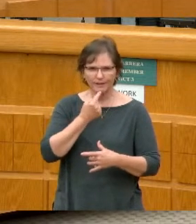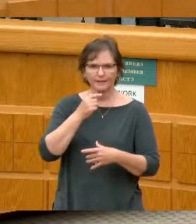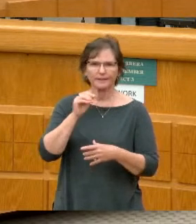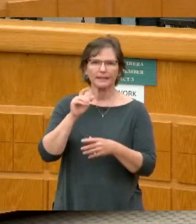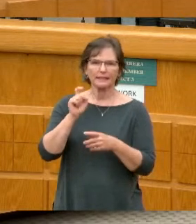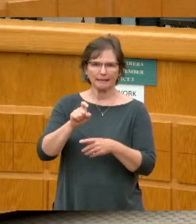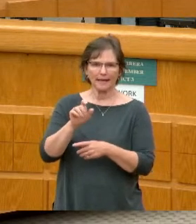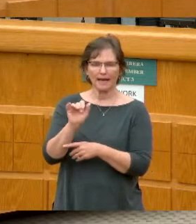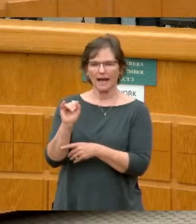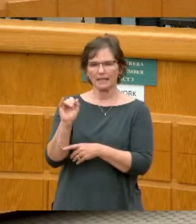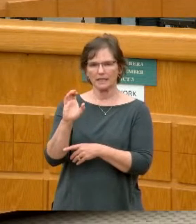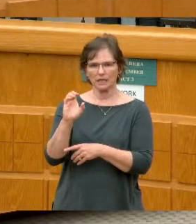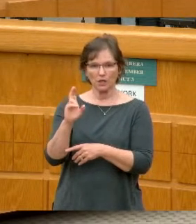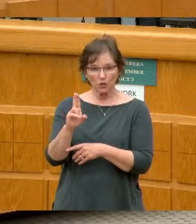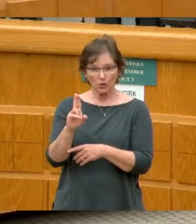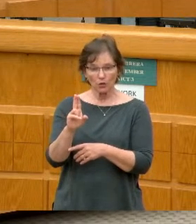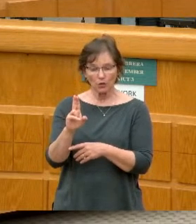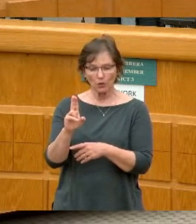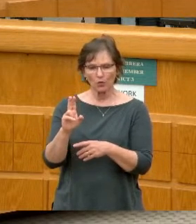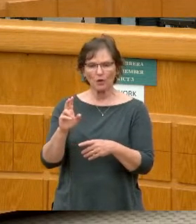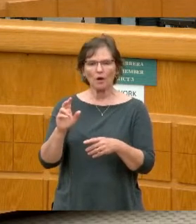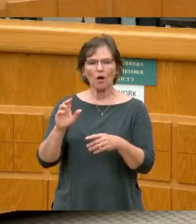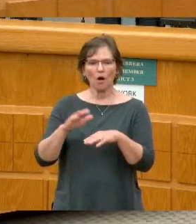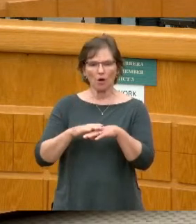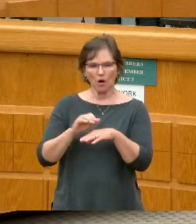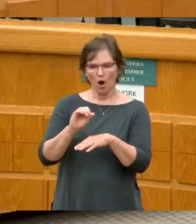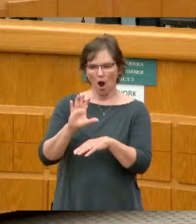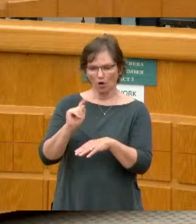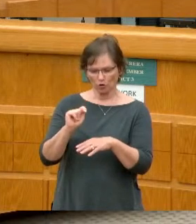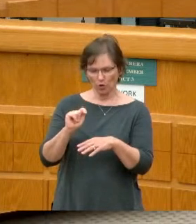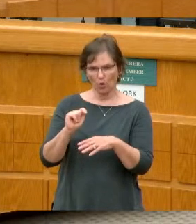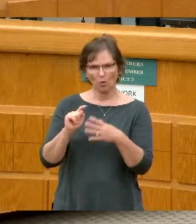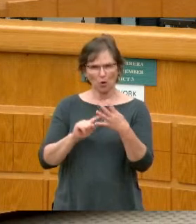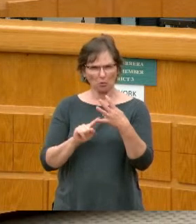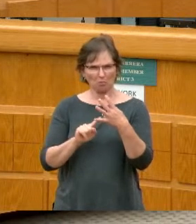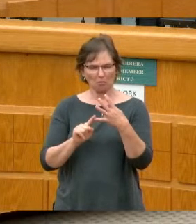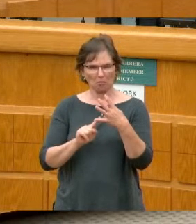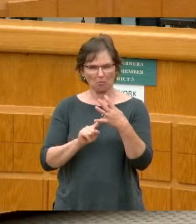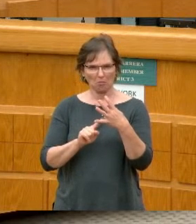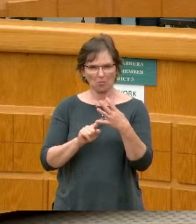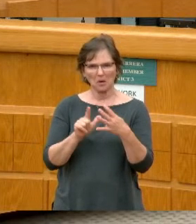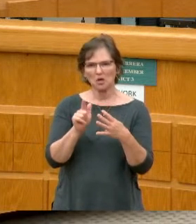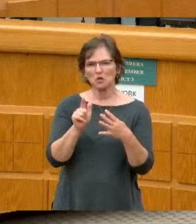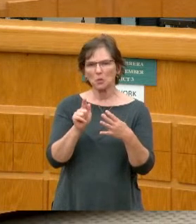patients are hospitalized in Nueces County from COVID-19. Next slide.